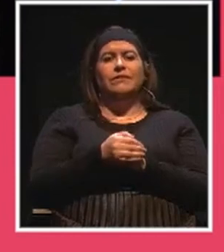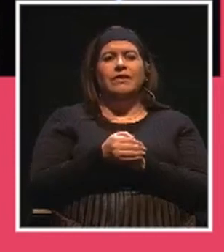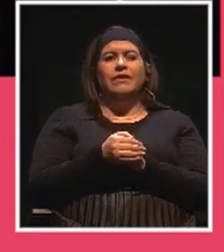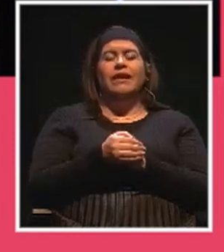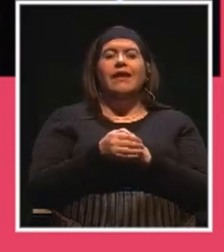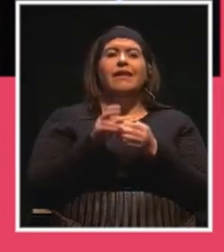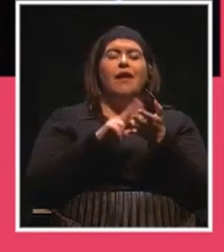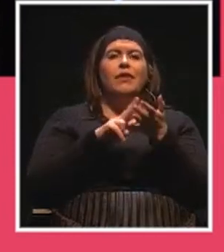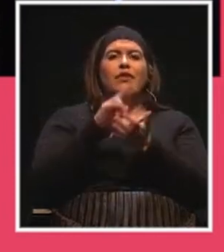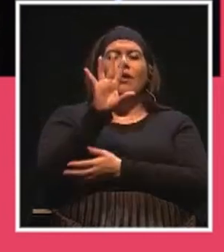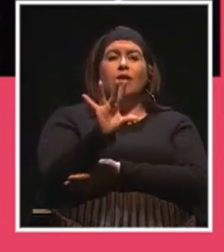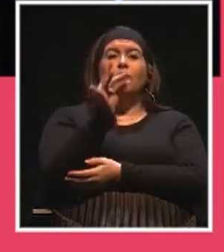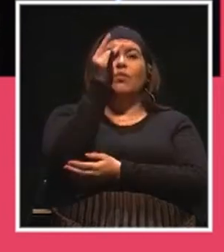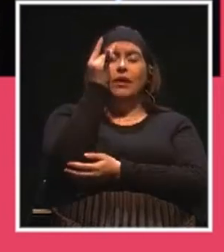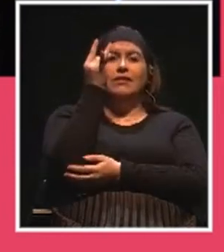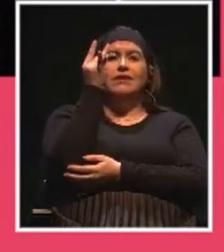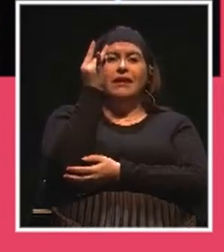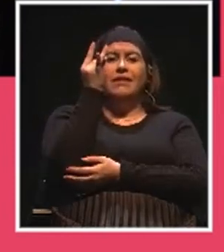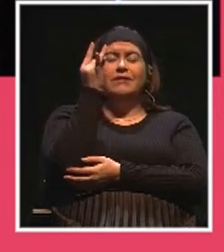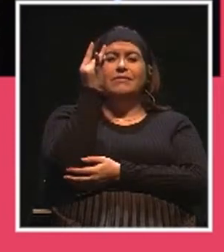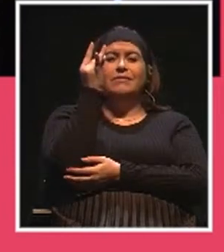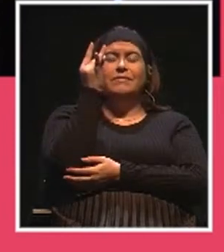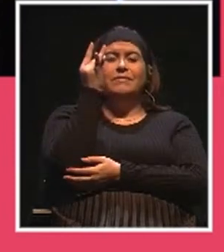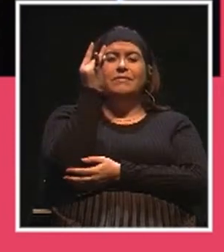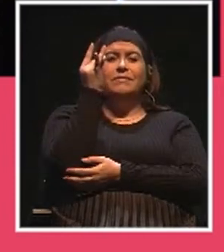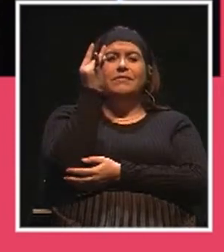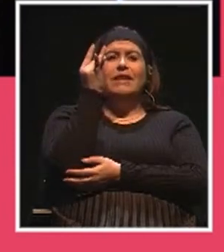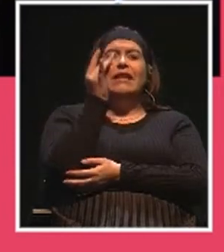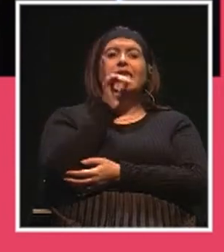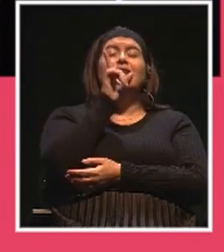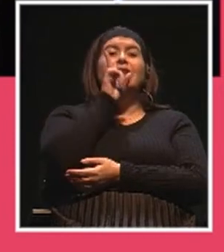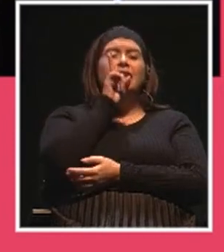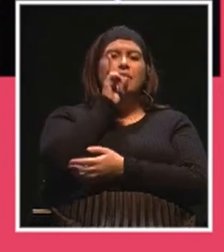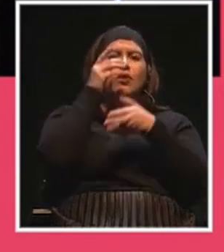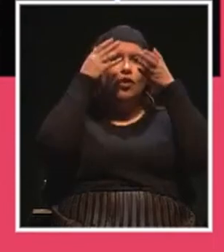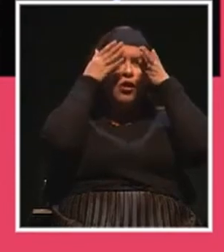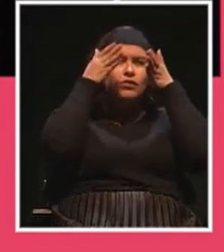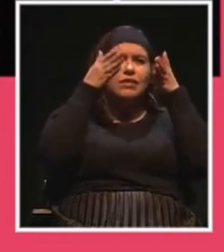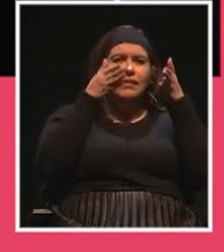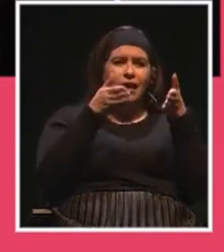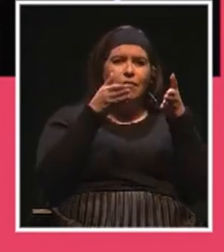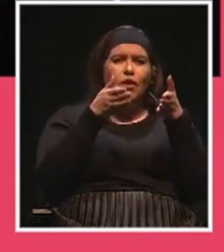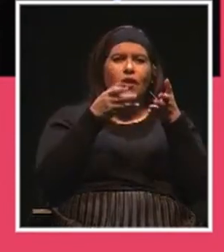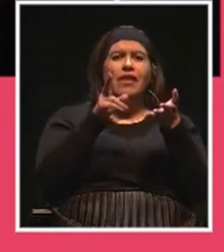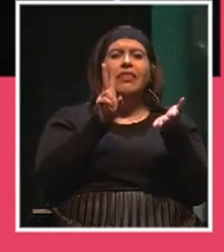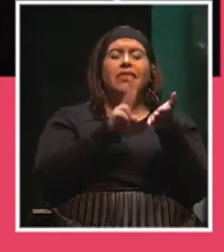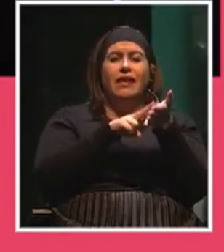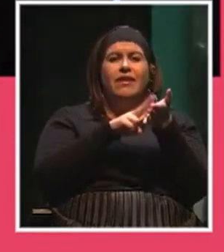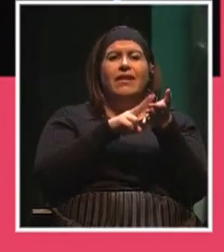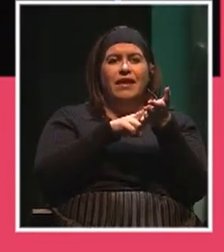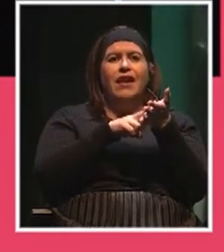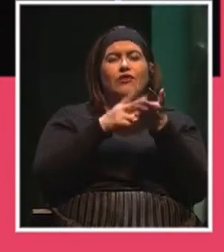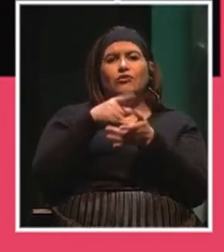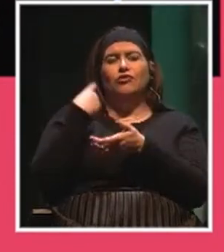and they've left us no time to actually do the work, right? So that was actually kind of fortuitous. But what